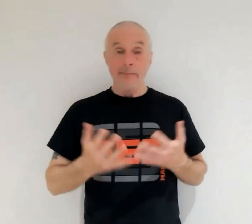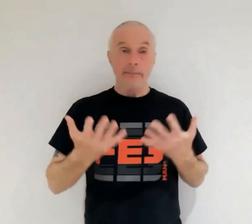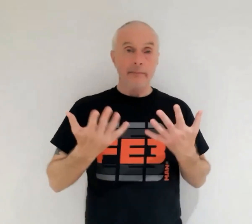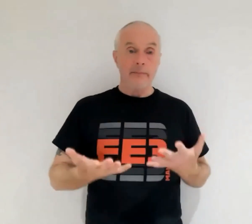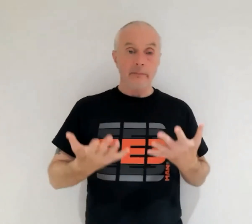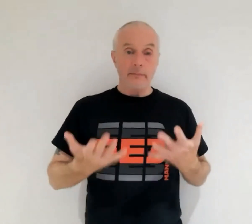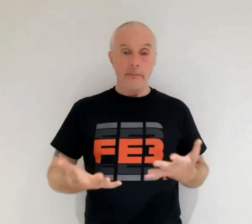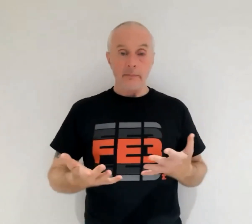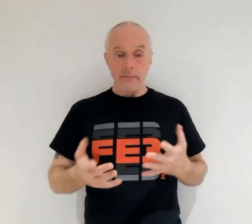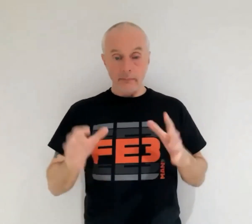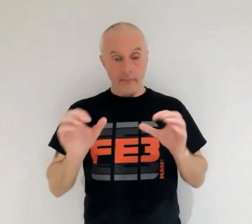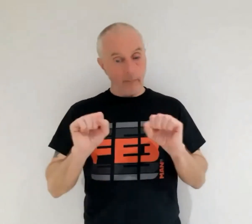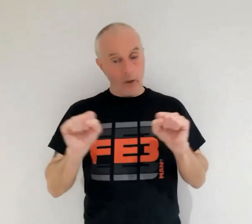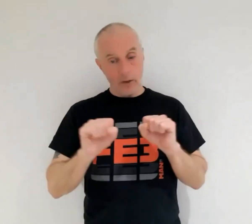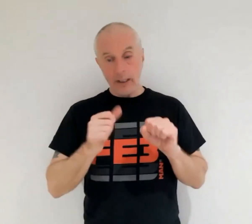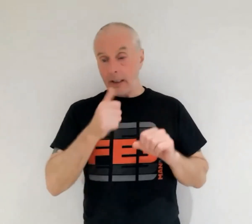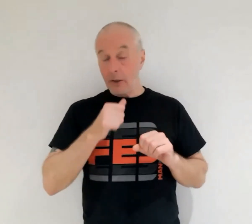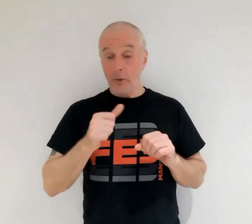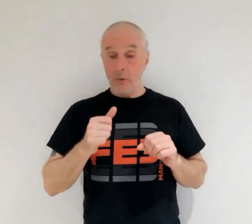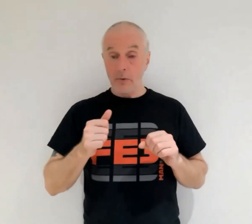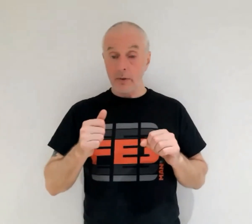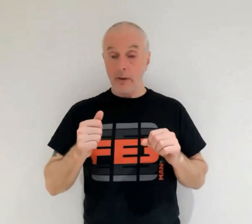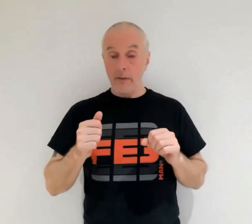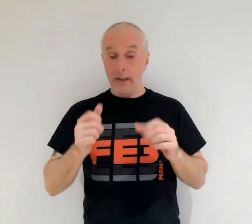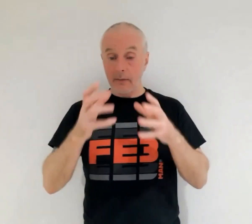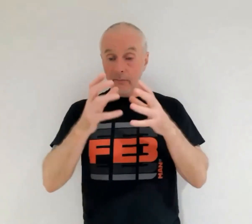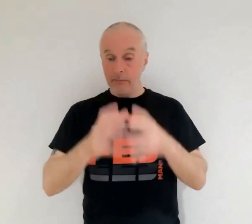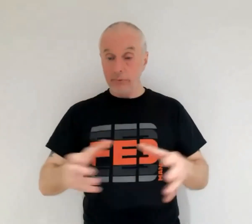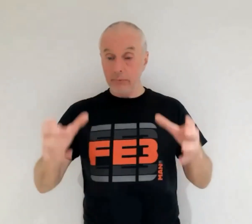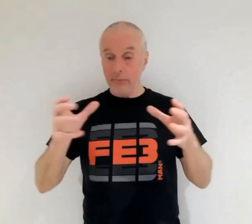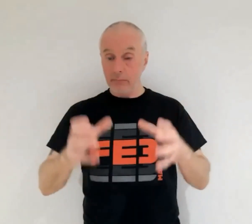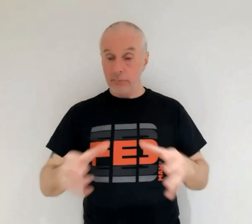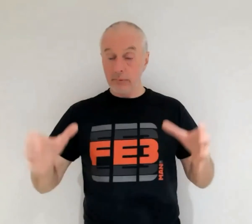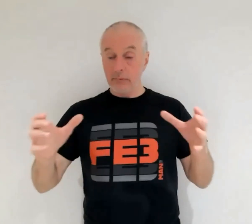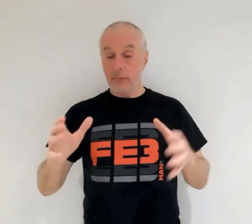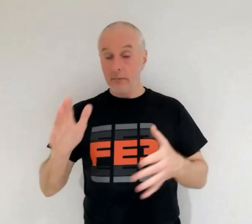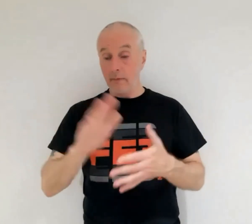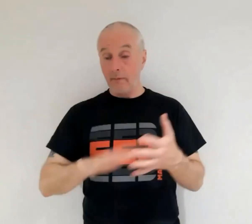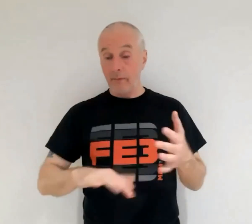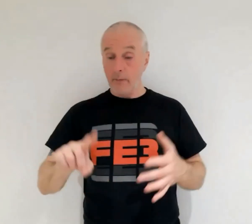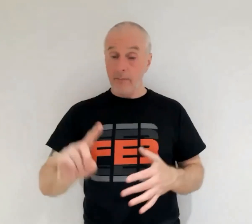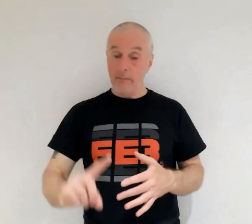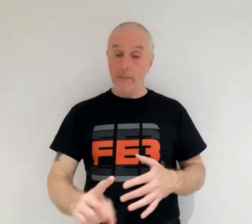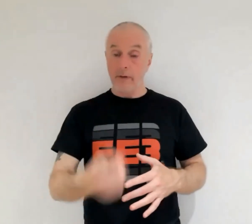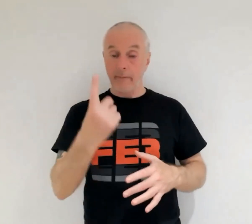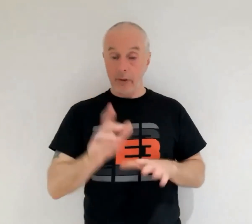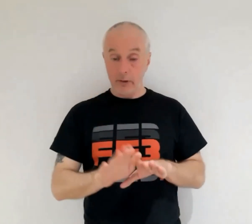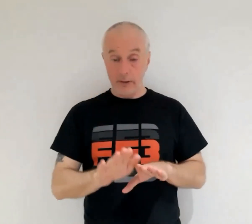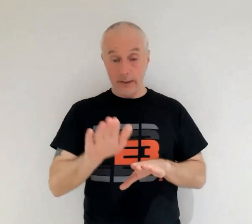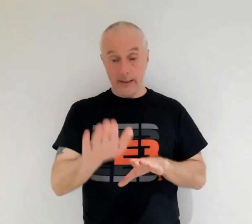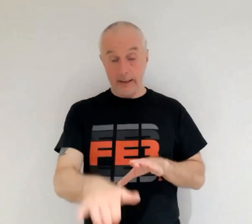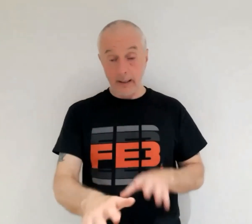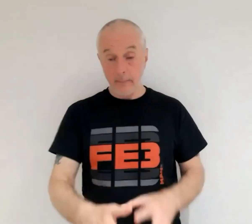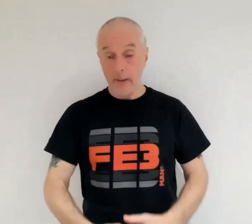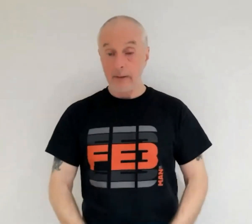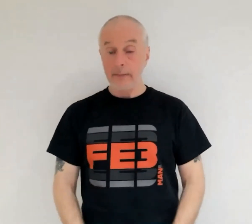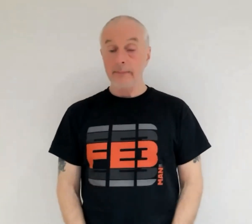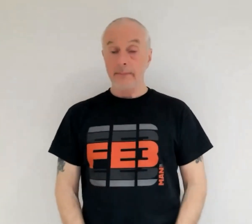can then springboard off of that supply to then be used. So I don't really see a